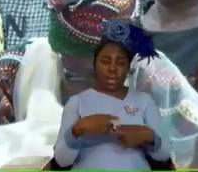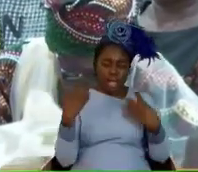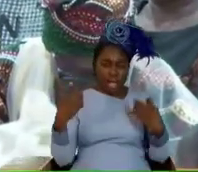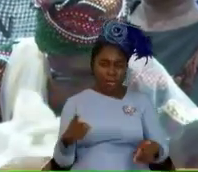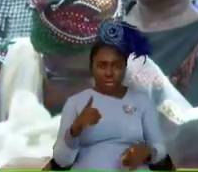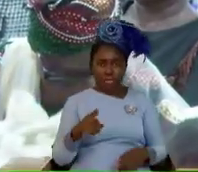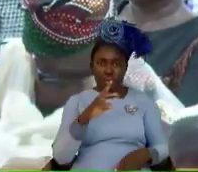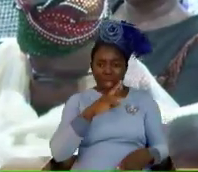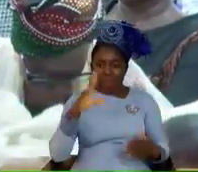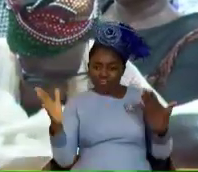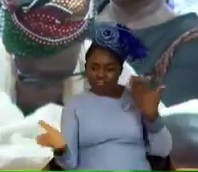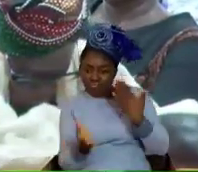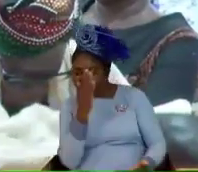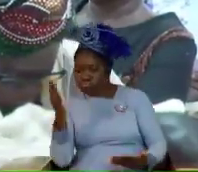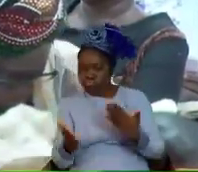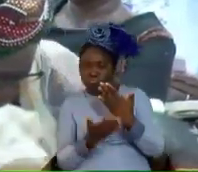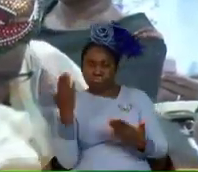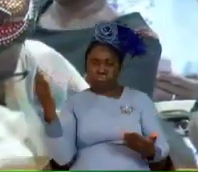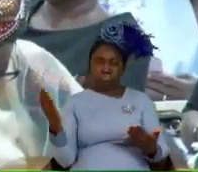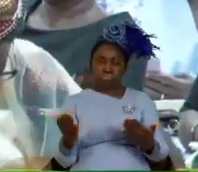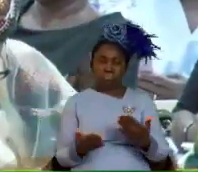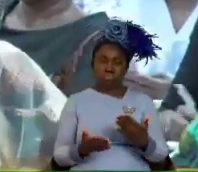it. Four, we